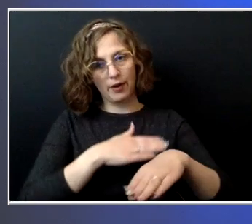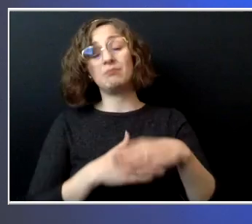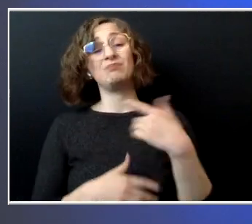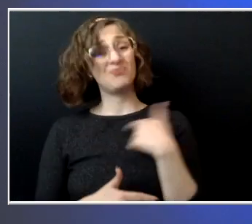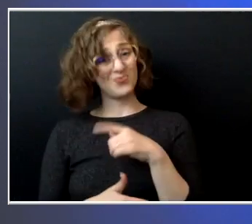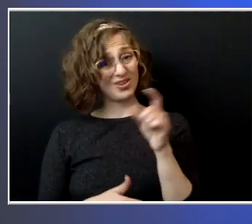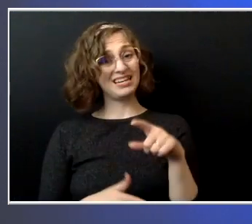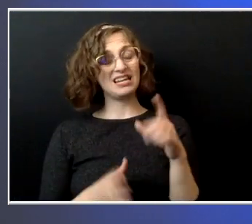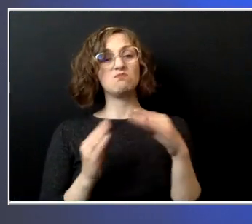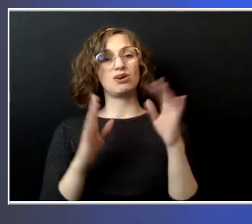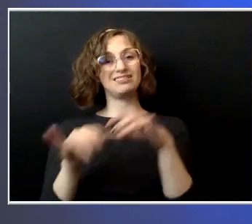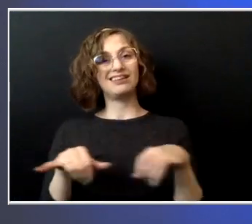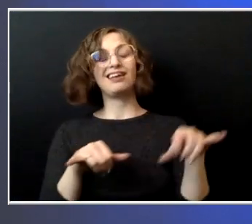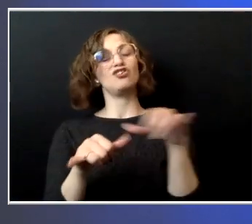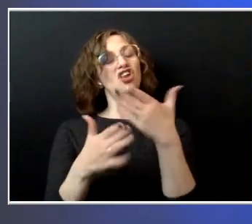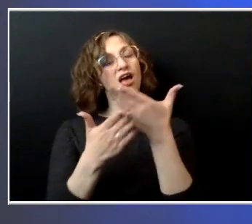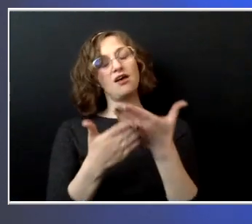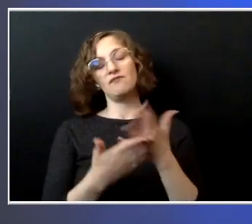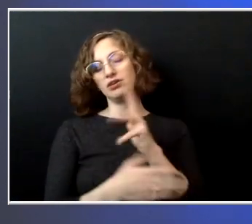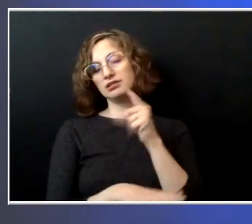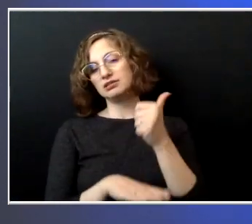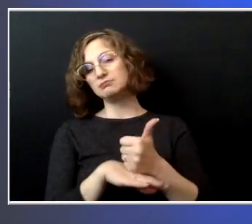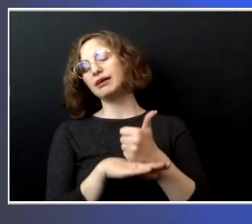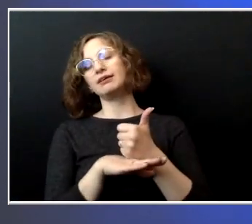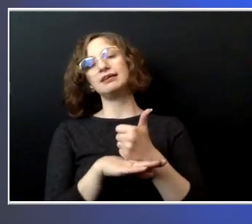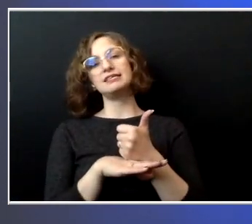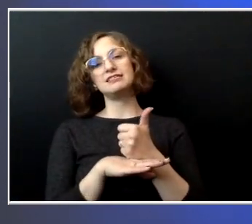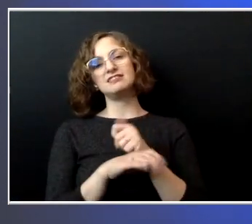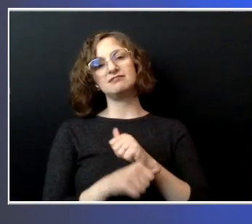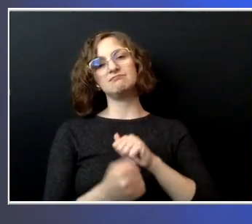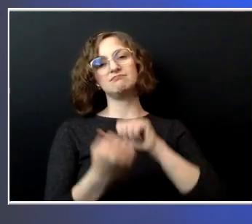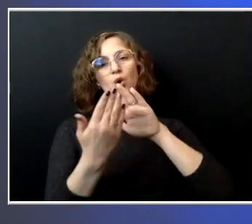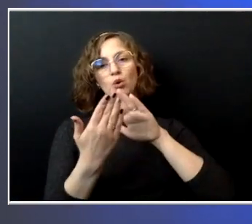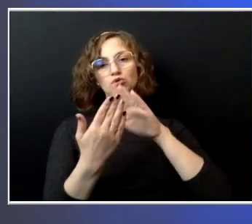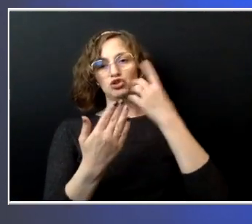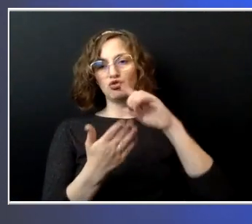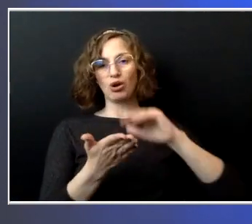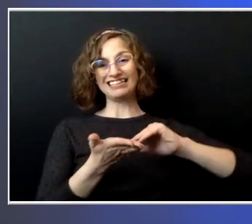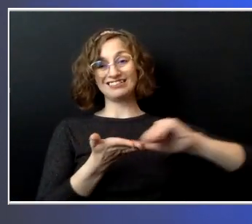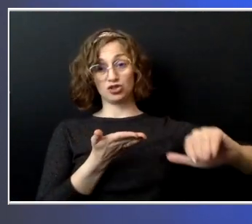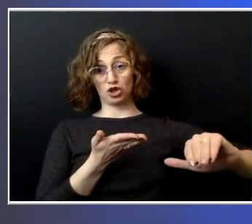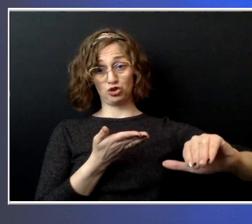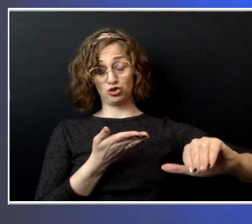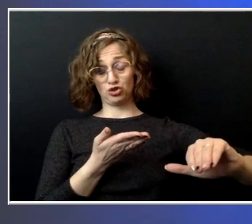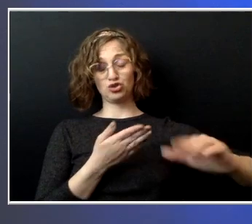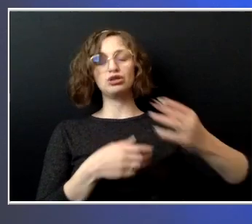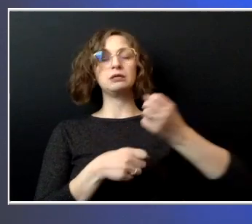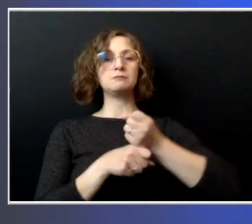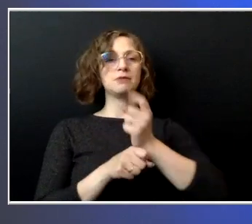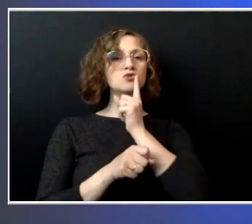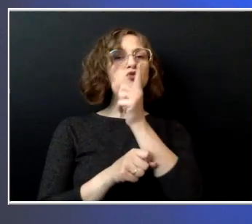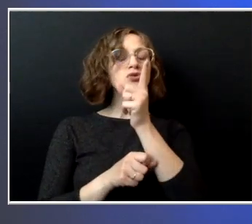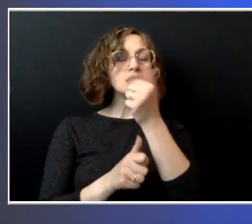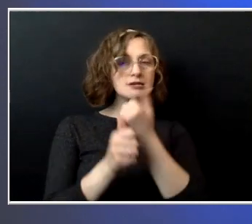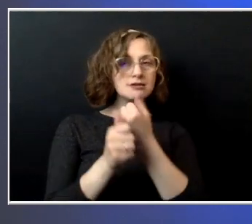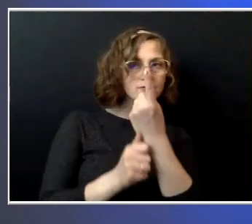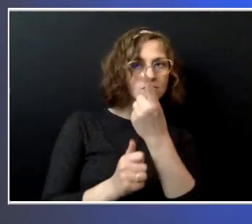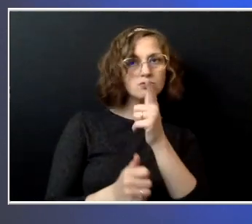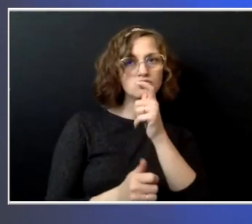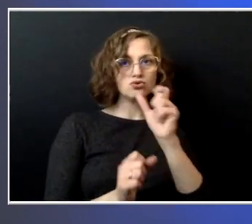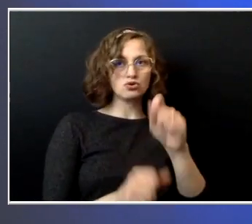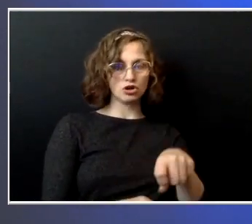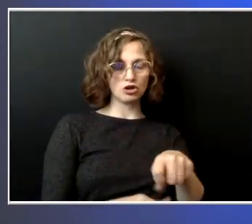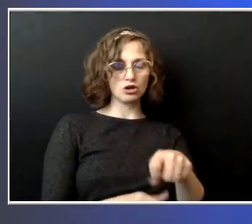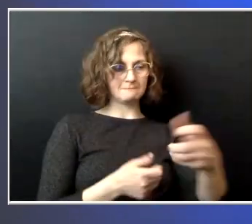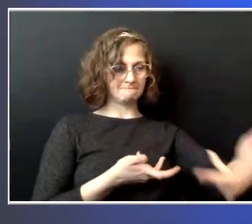standardized, evidence-based approach to discharge, and make sure that everyone that could come into contact with that individual is aware